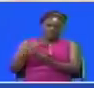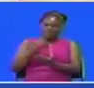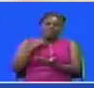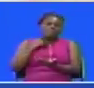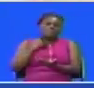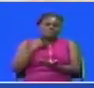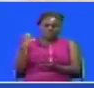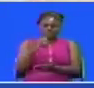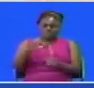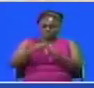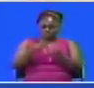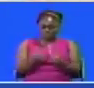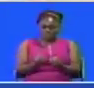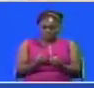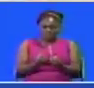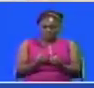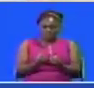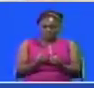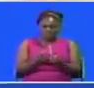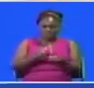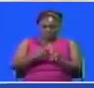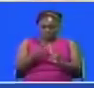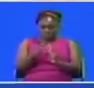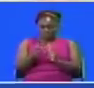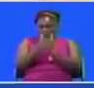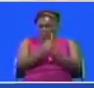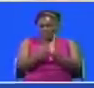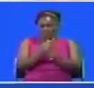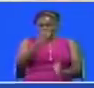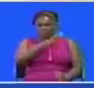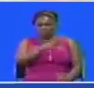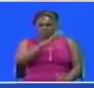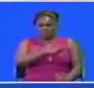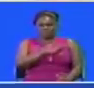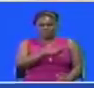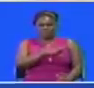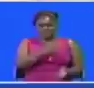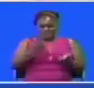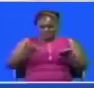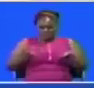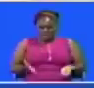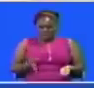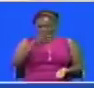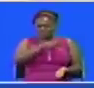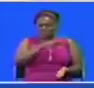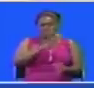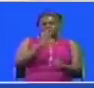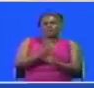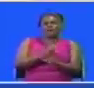Cooperative Society, who have turned their honey hunting skills into a profitable business that is now raking in money